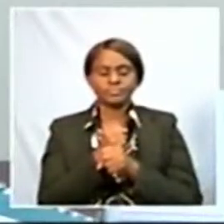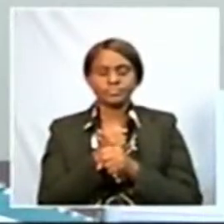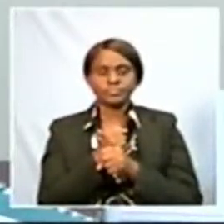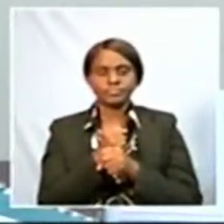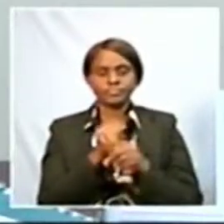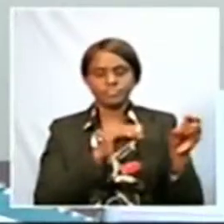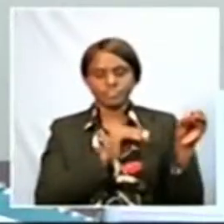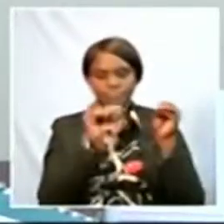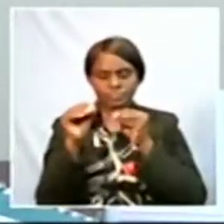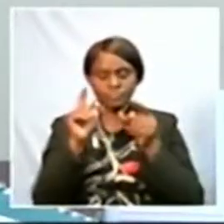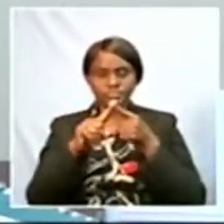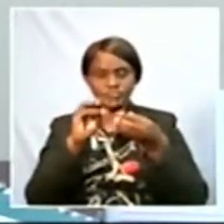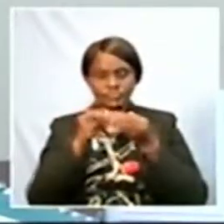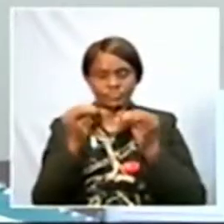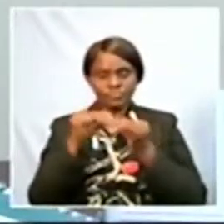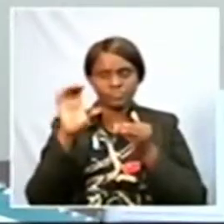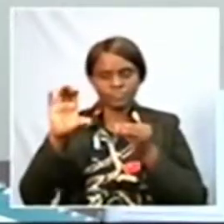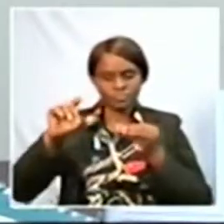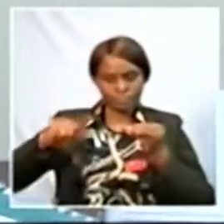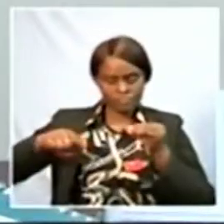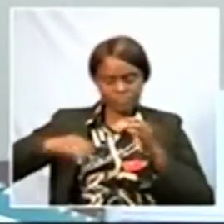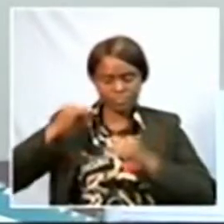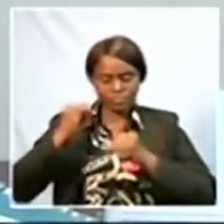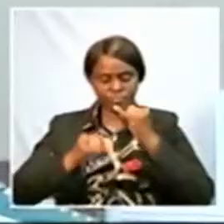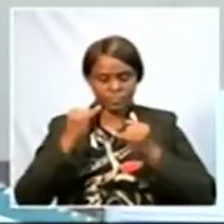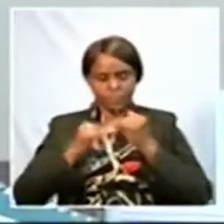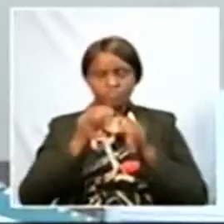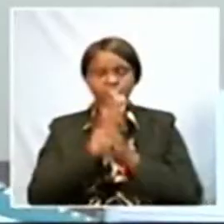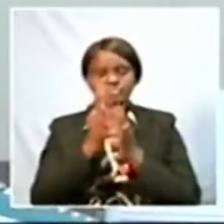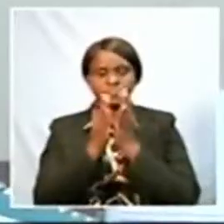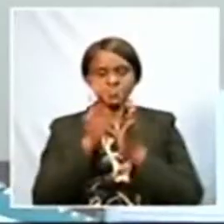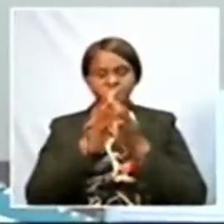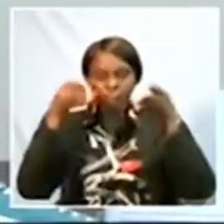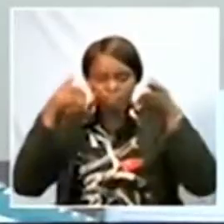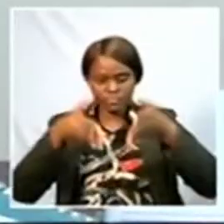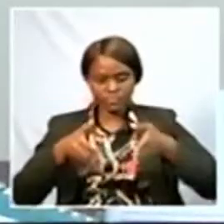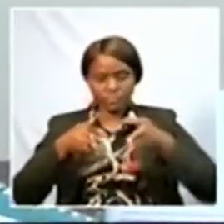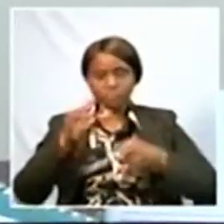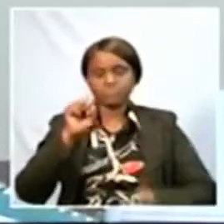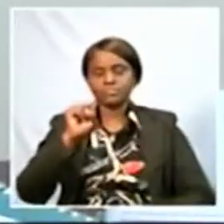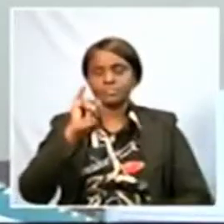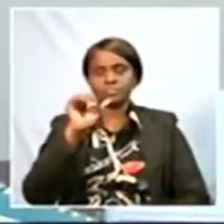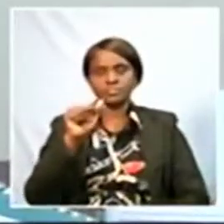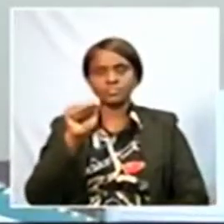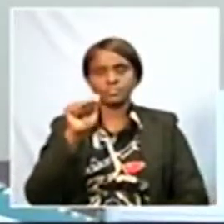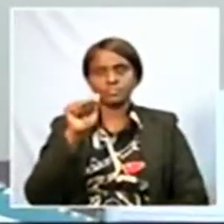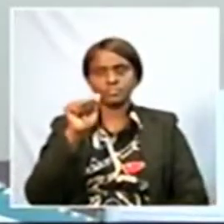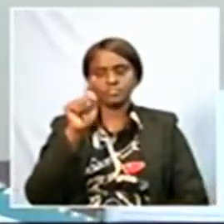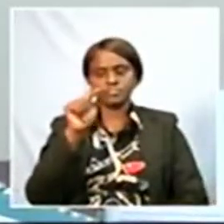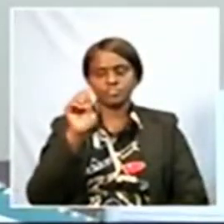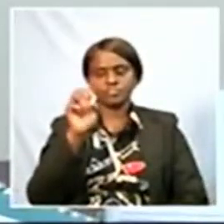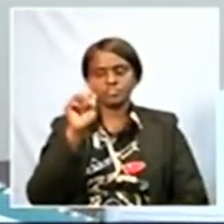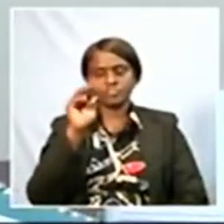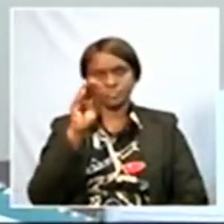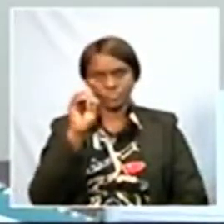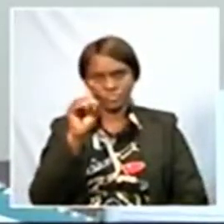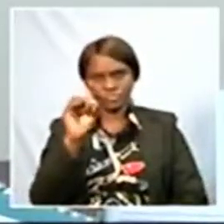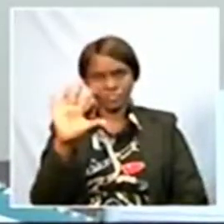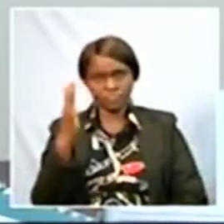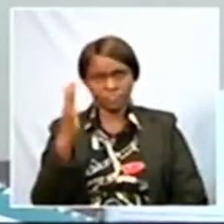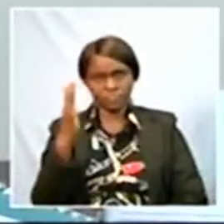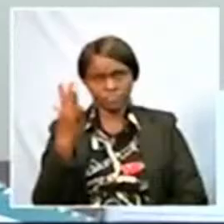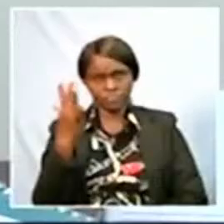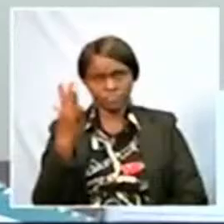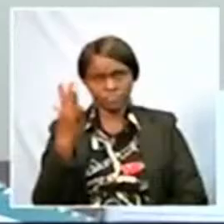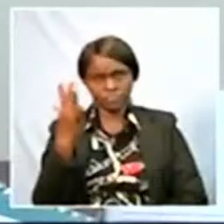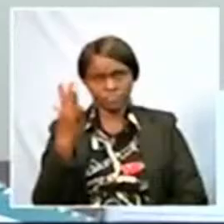Move on to item C, delayed completion, construction of deep tank at Siatembo. Page 5.